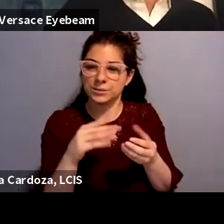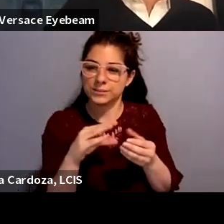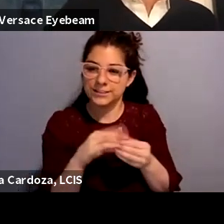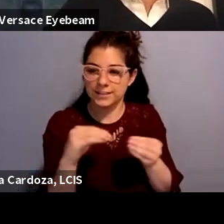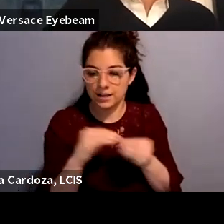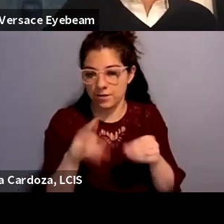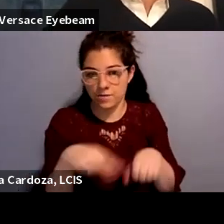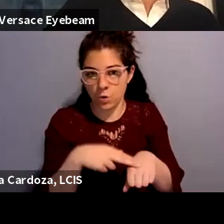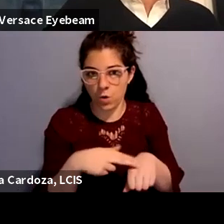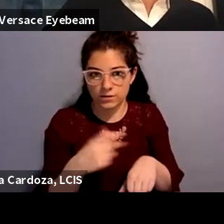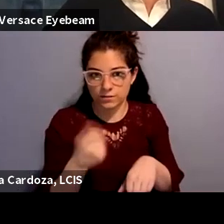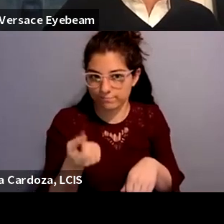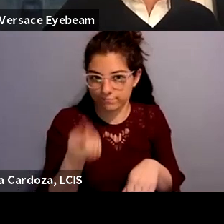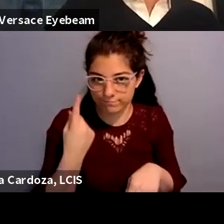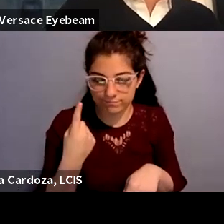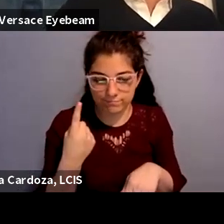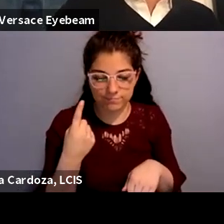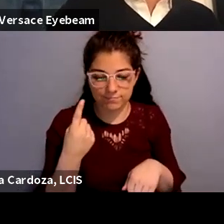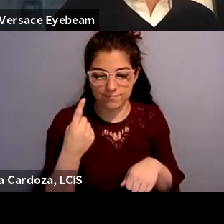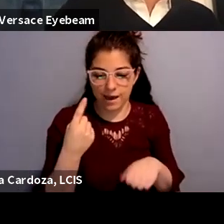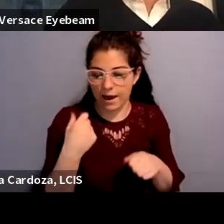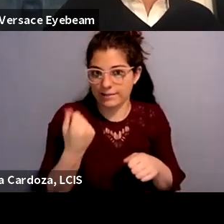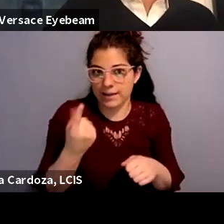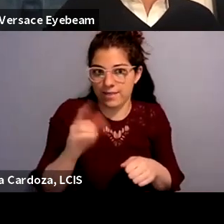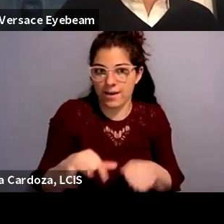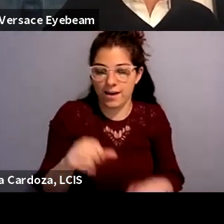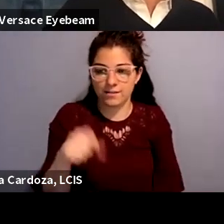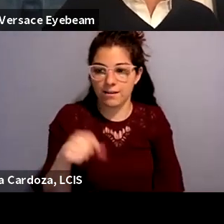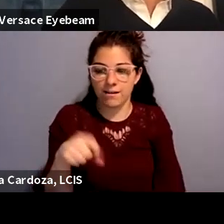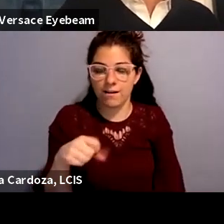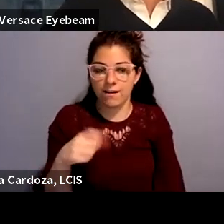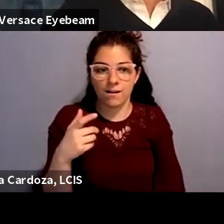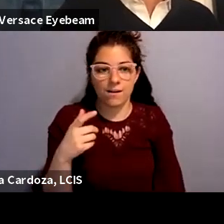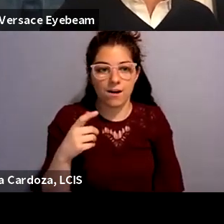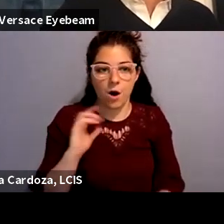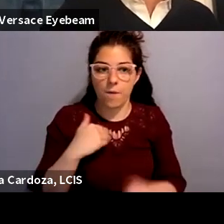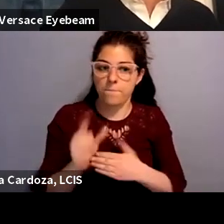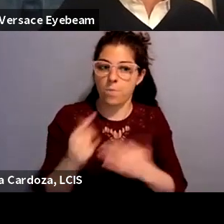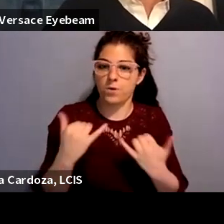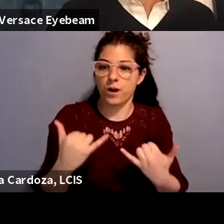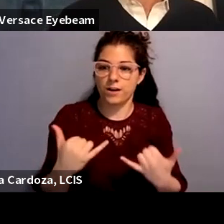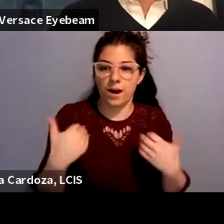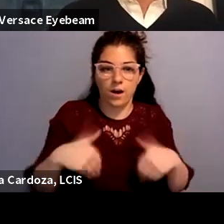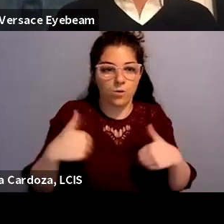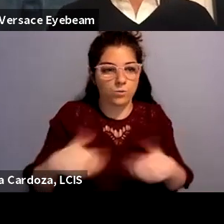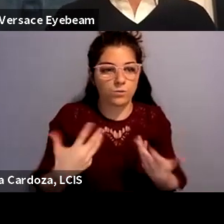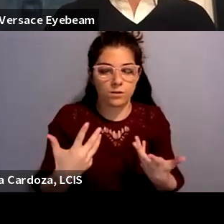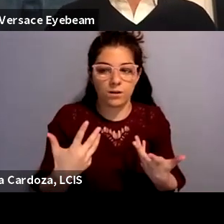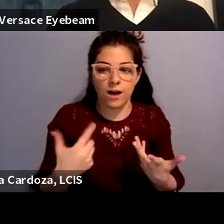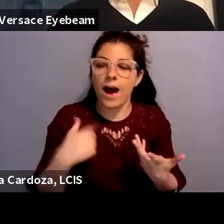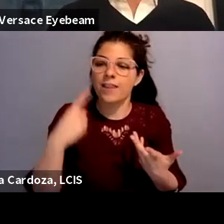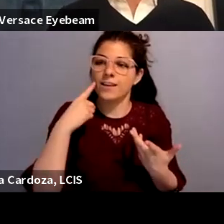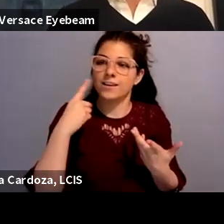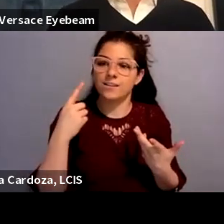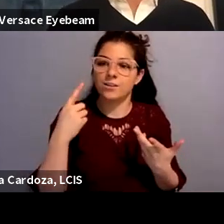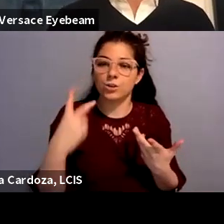course, resonates deeply with, you know, the moment that we found ourselves in and the moment that we are in. I think, you